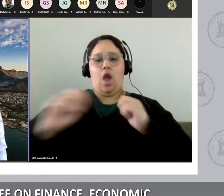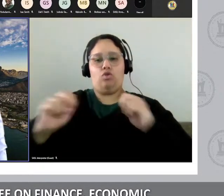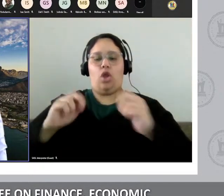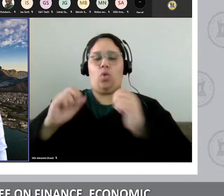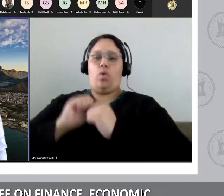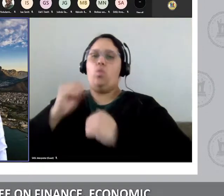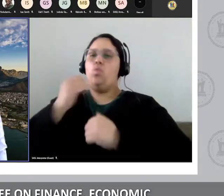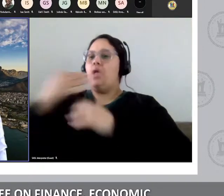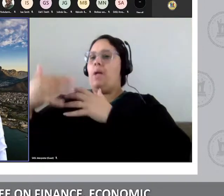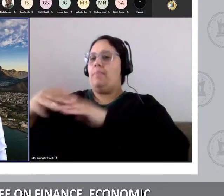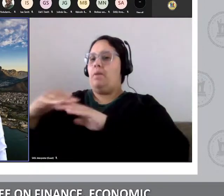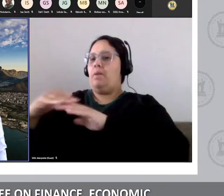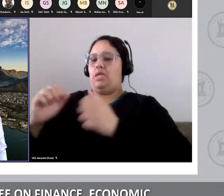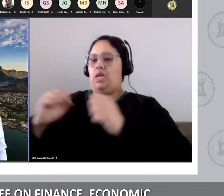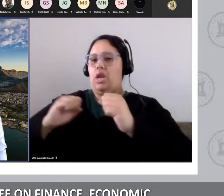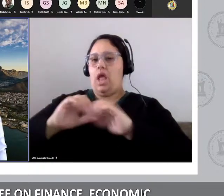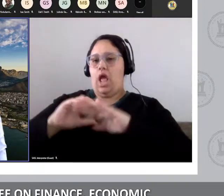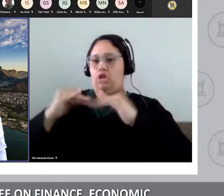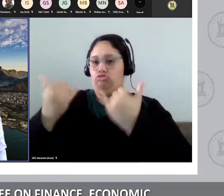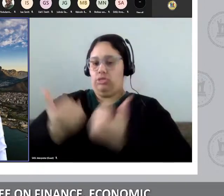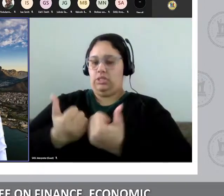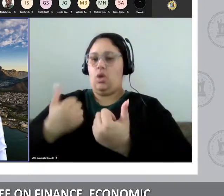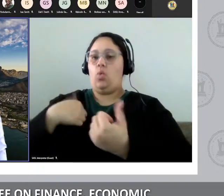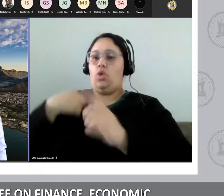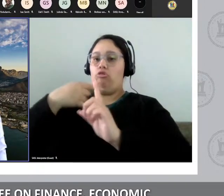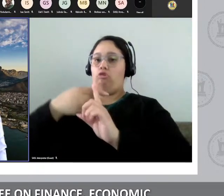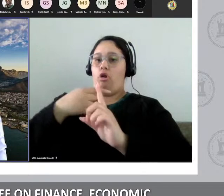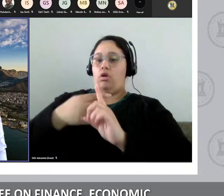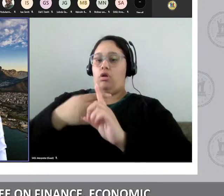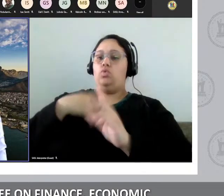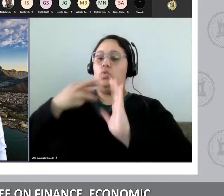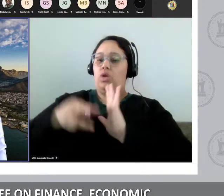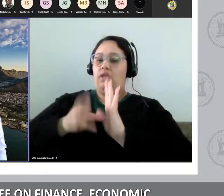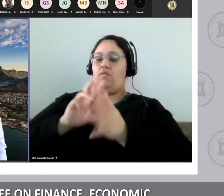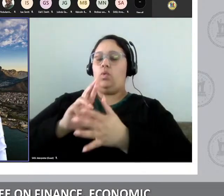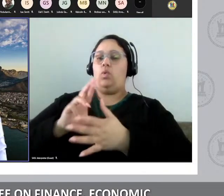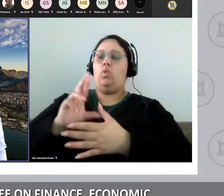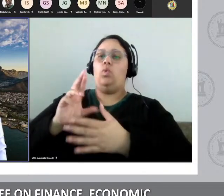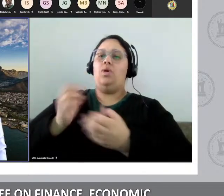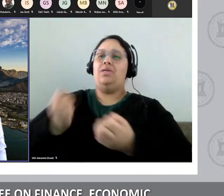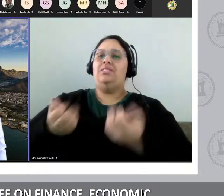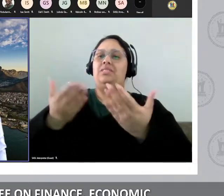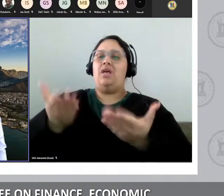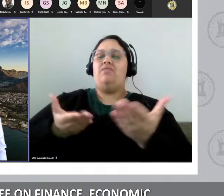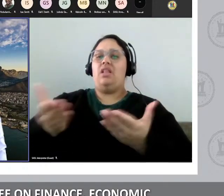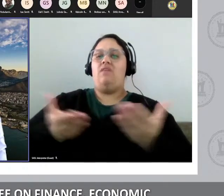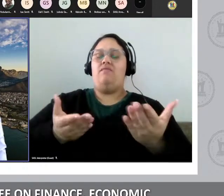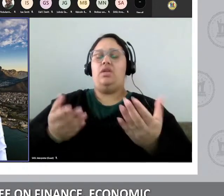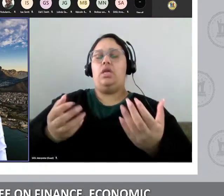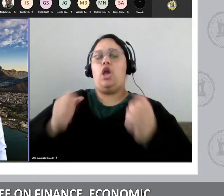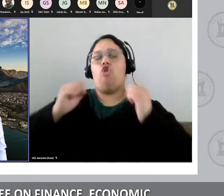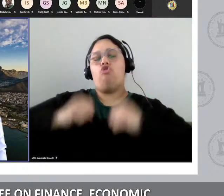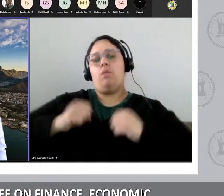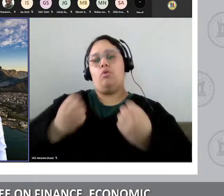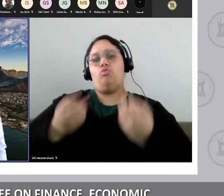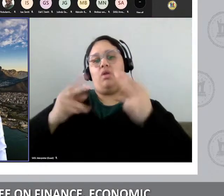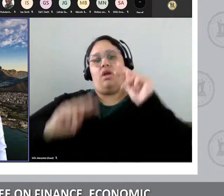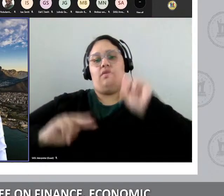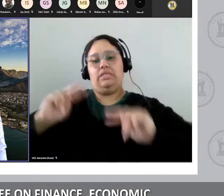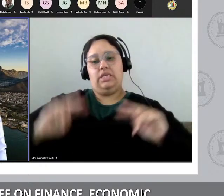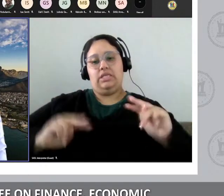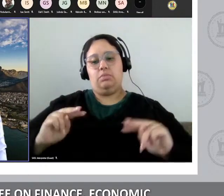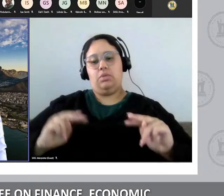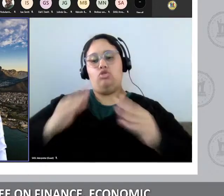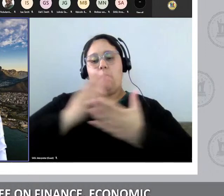implementing agents. We were targeting to review the service delivery agreements to provide an assessment, a